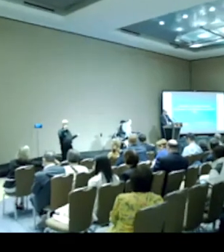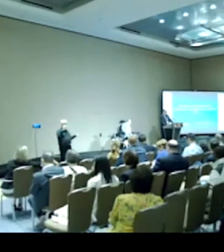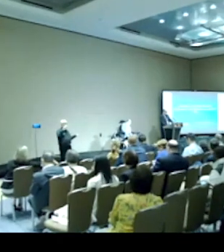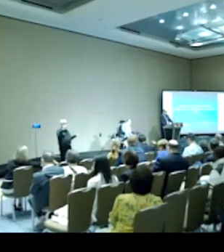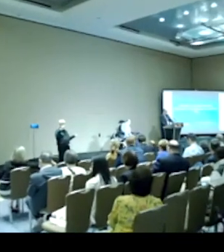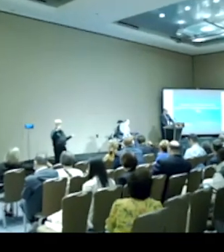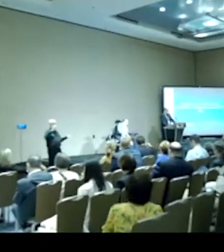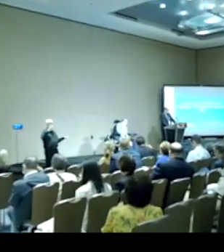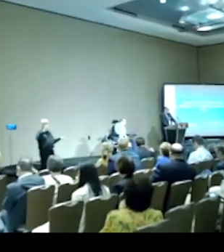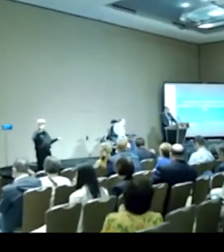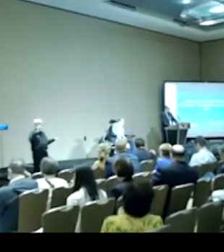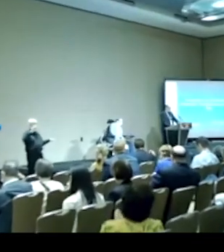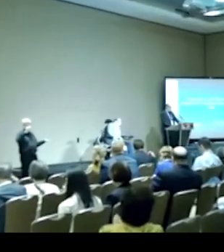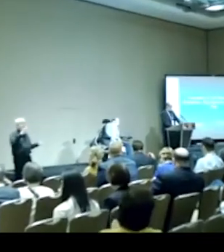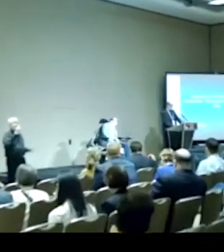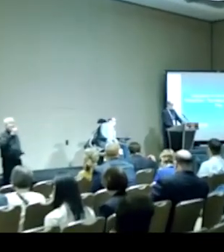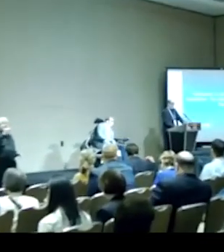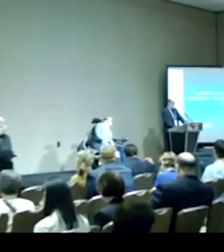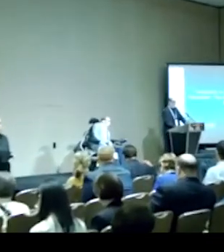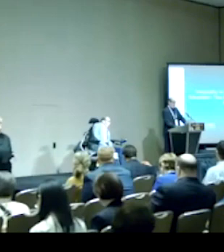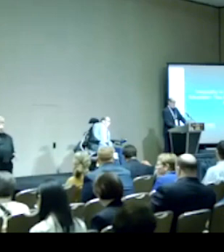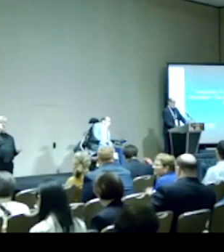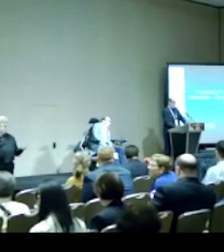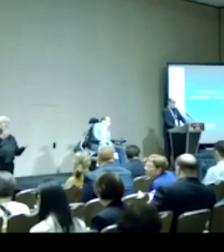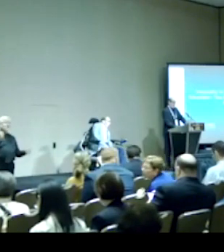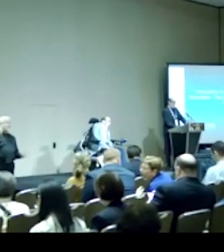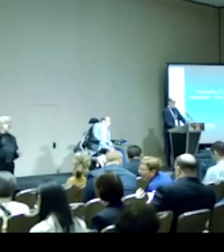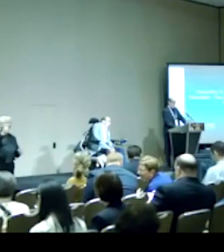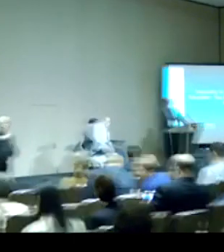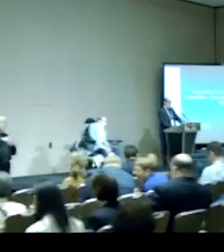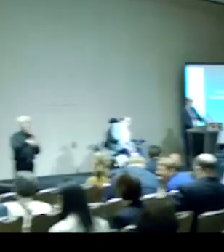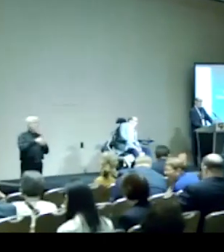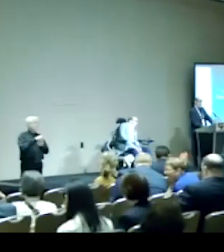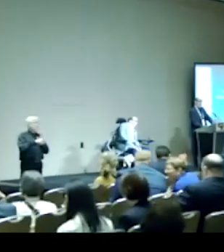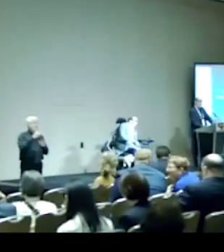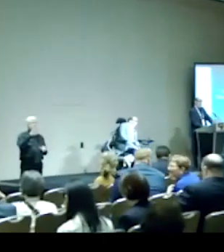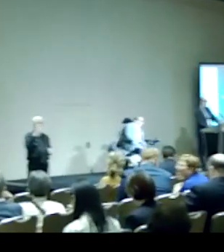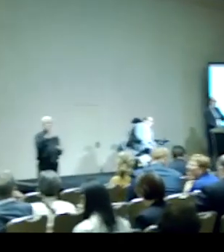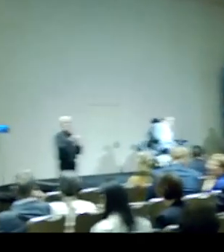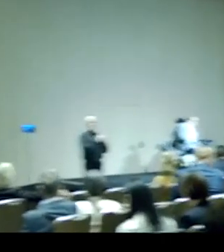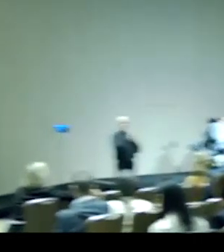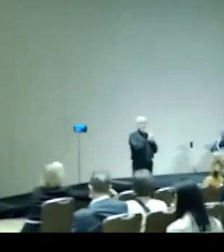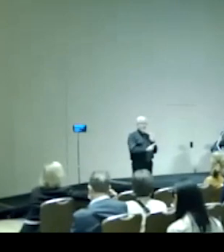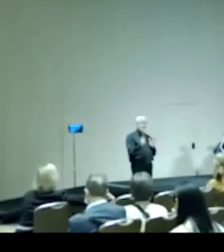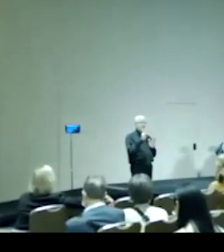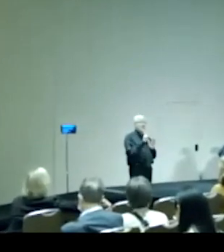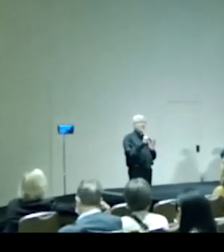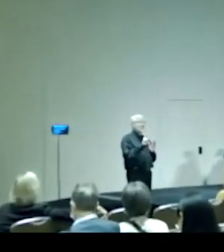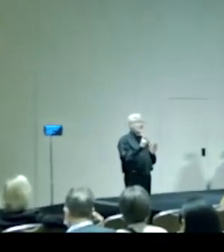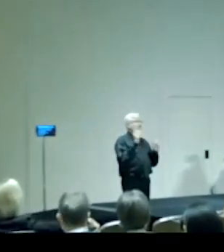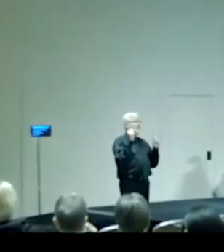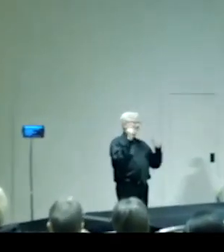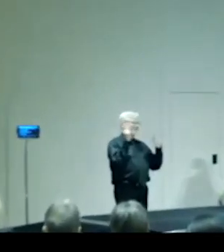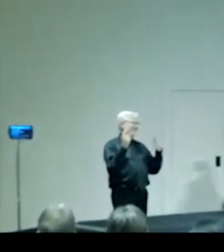H. Schmidt. Dr. Schmidt is currently the Director for the Study of Curriculum Policy at Michigan State University. Many